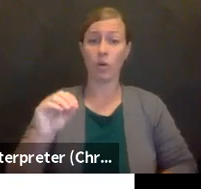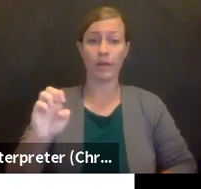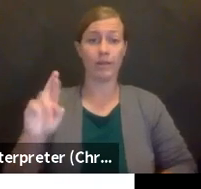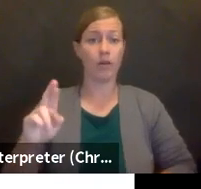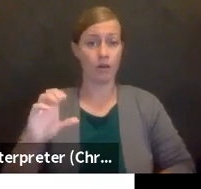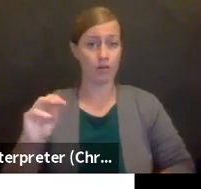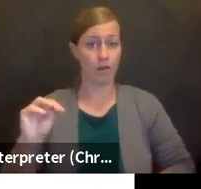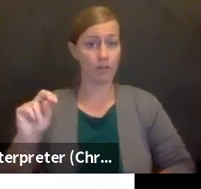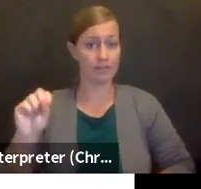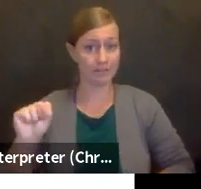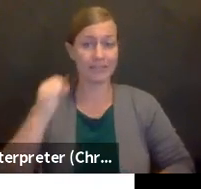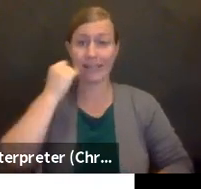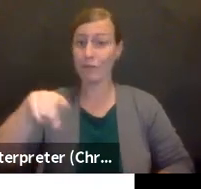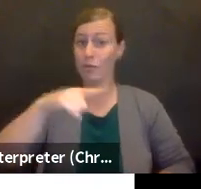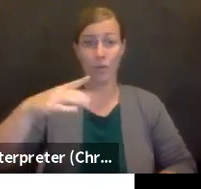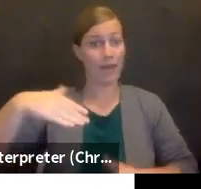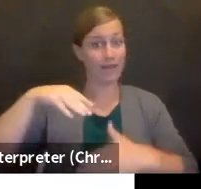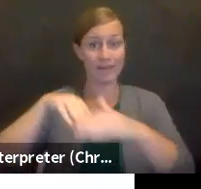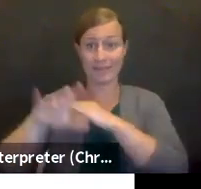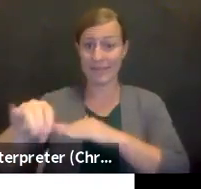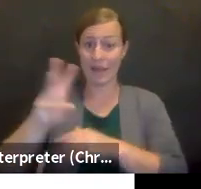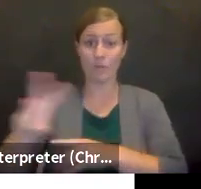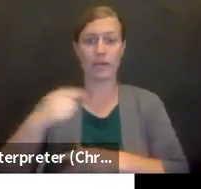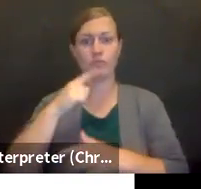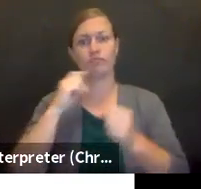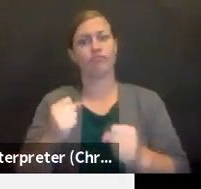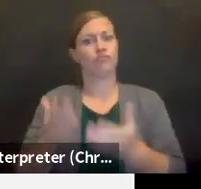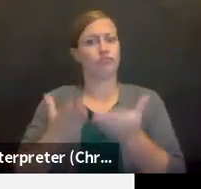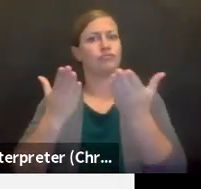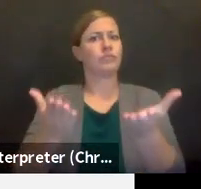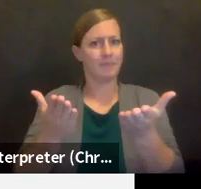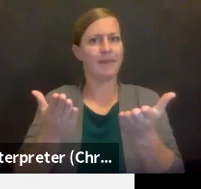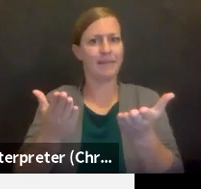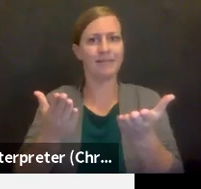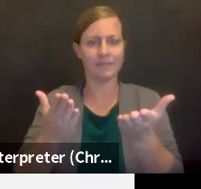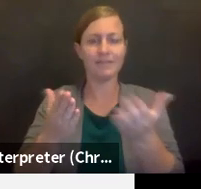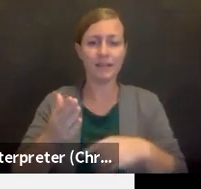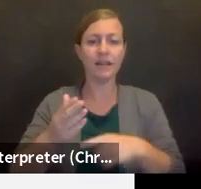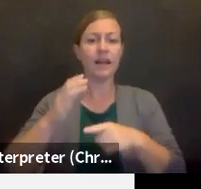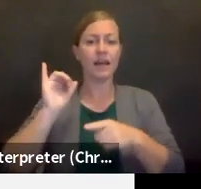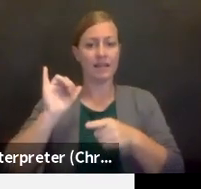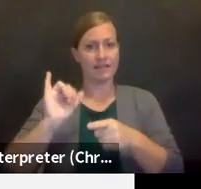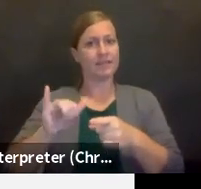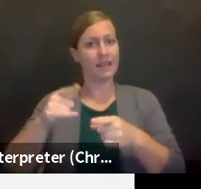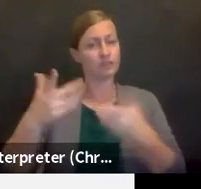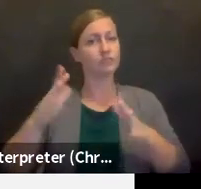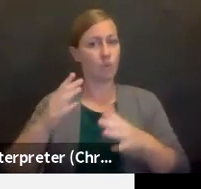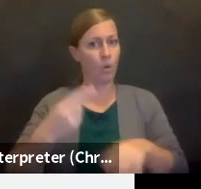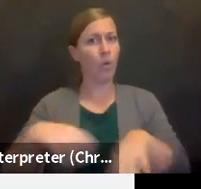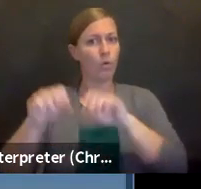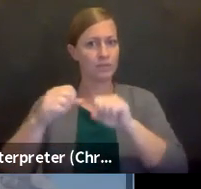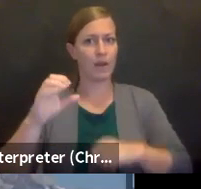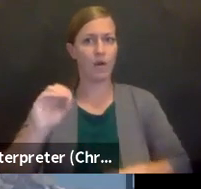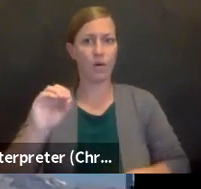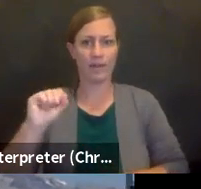you've never been to this site, I highly recommend it. This is developed by teachers in Washington State that is hosted by OSPI on